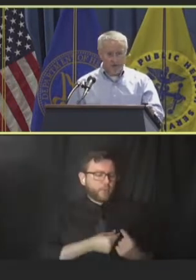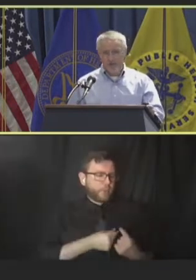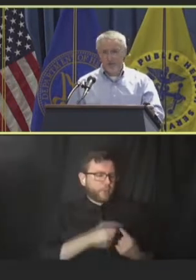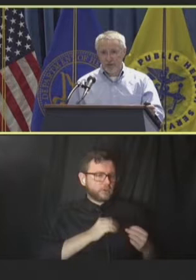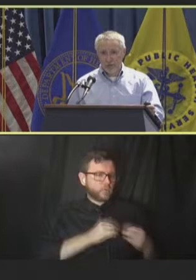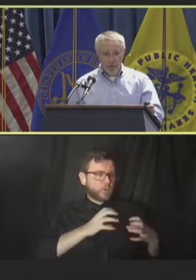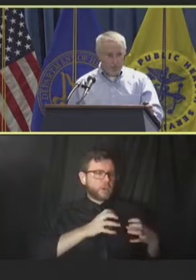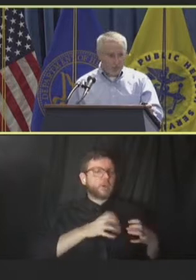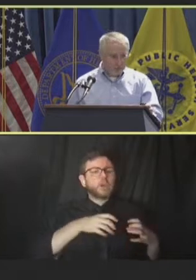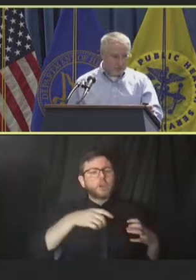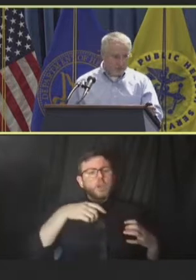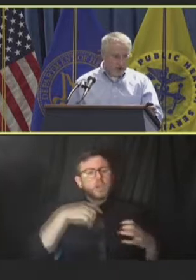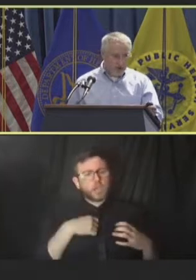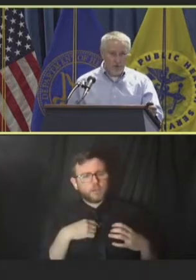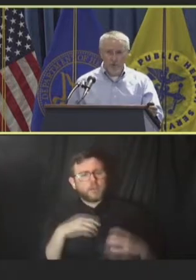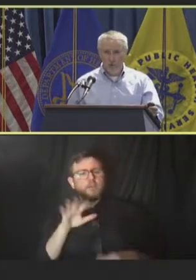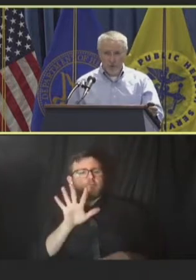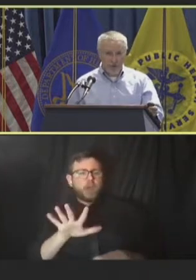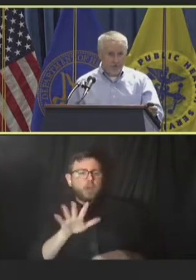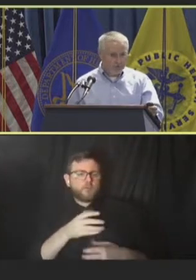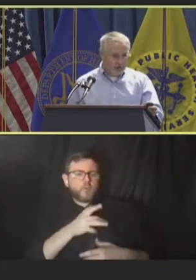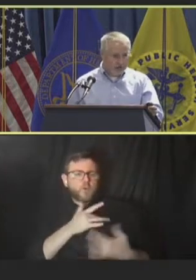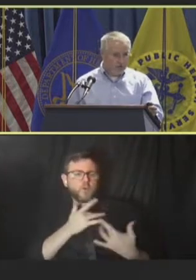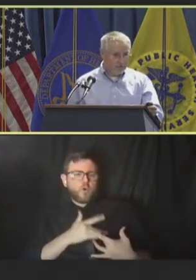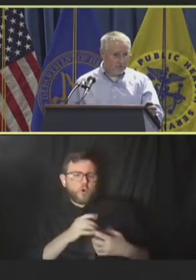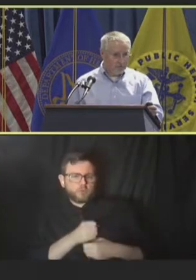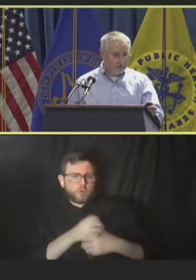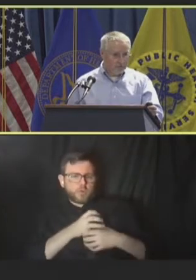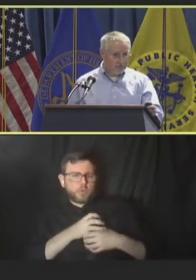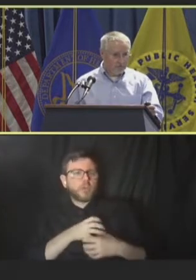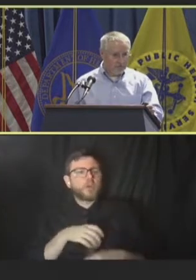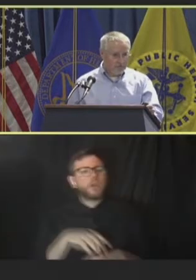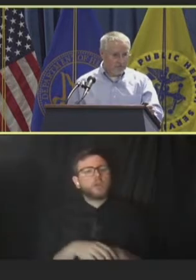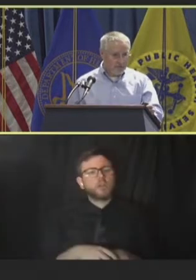of the 15 were in persons over 40 years of age.